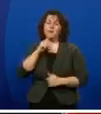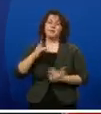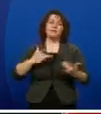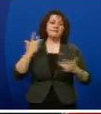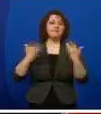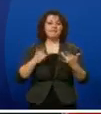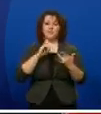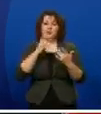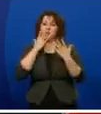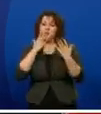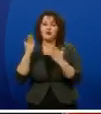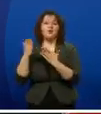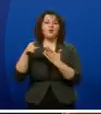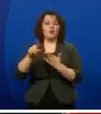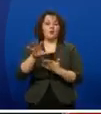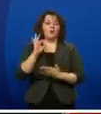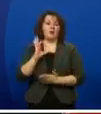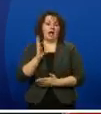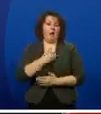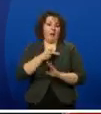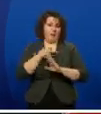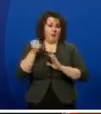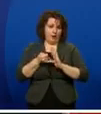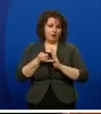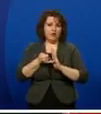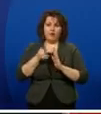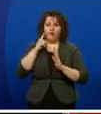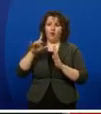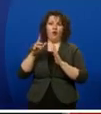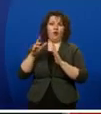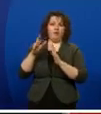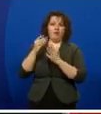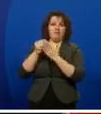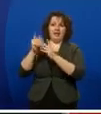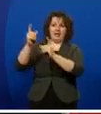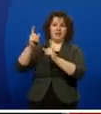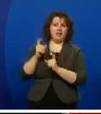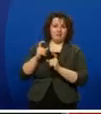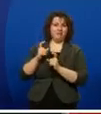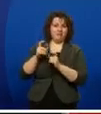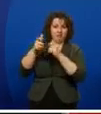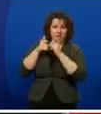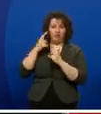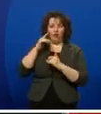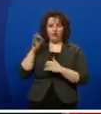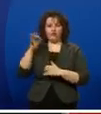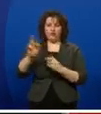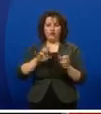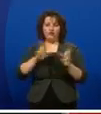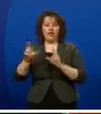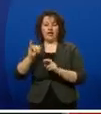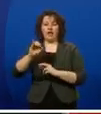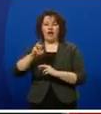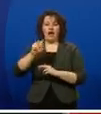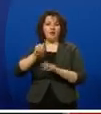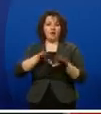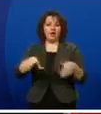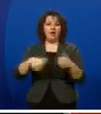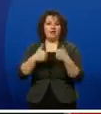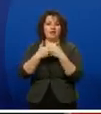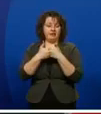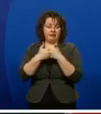and grateful that you have chosen our project for one of your awards for the Future Ready Iowa Child Care Challenge